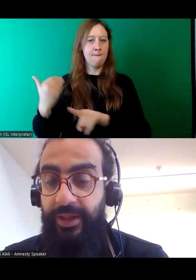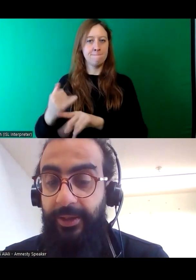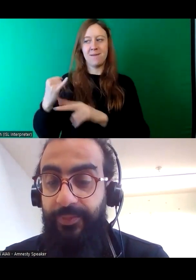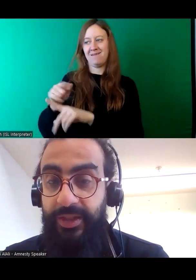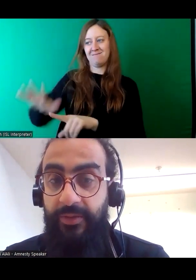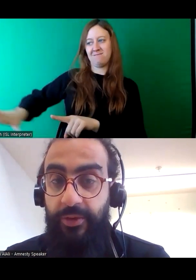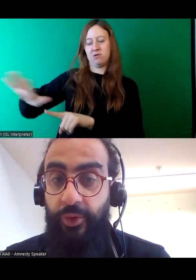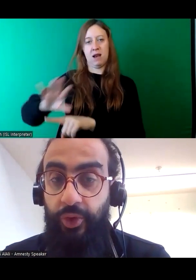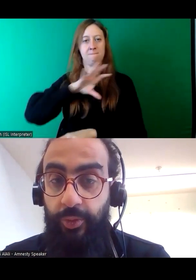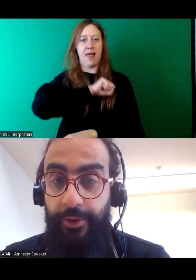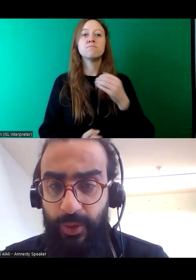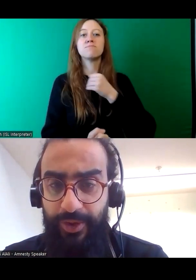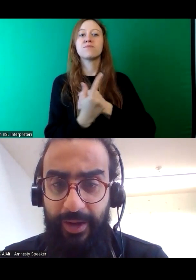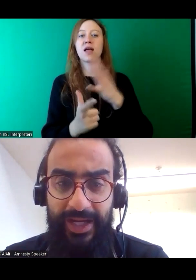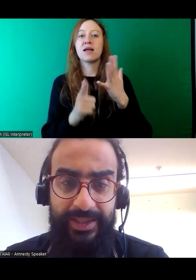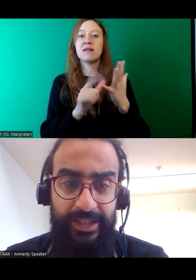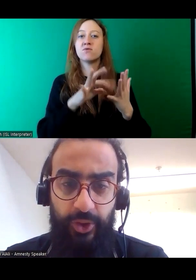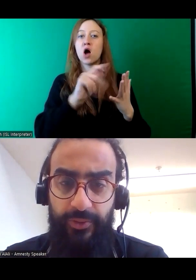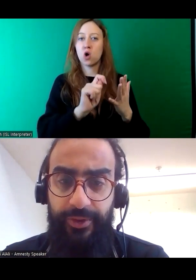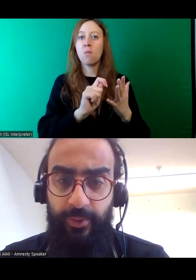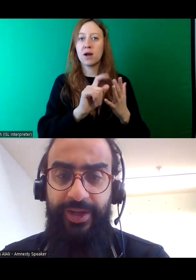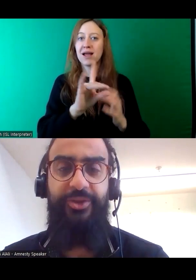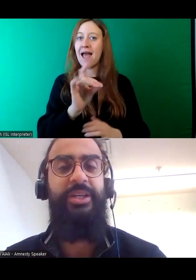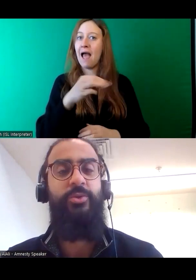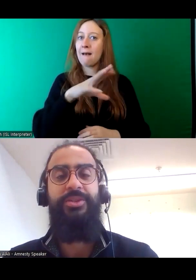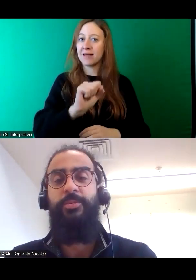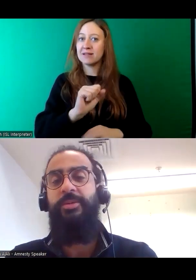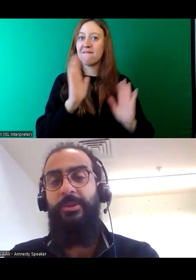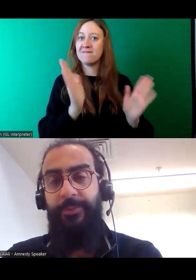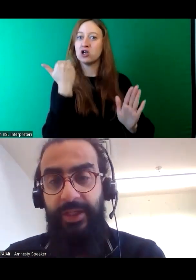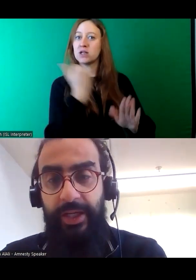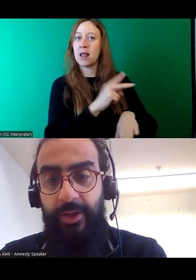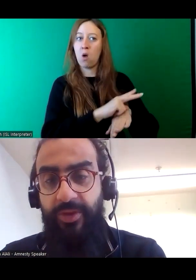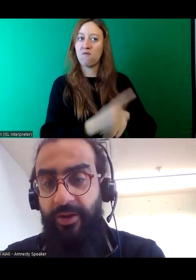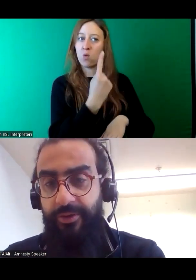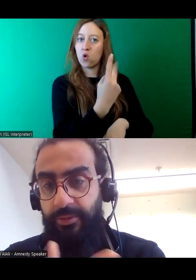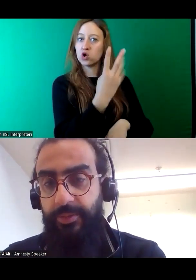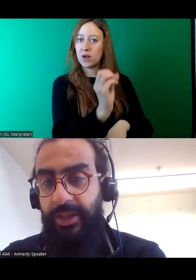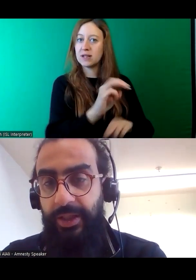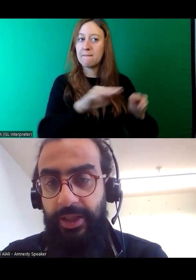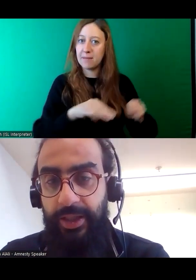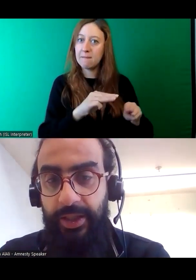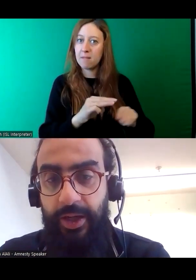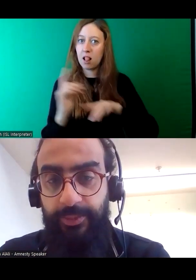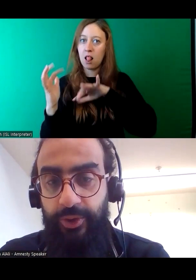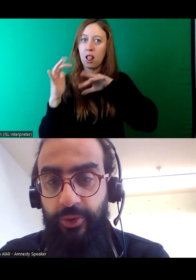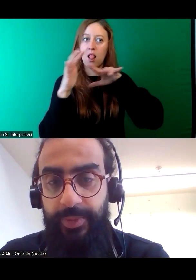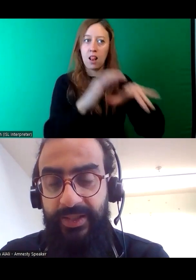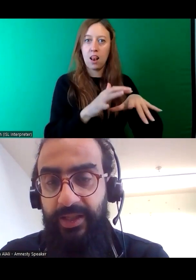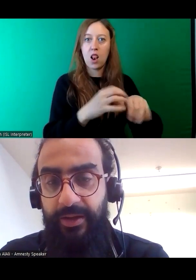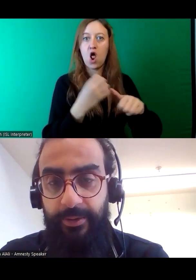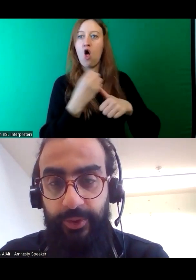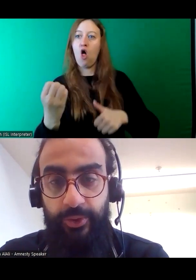after 7th of October, where Hamas killed over 120 people with other armed